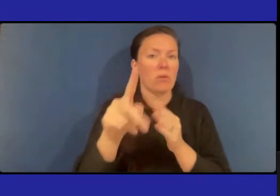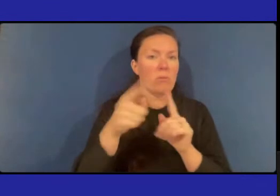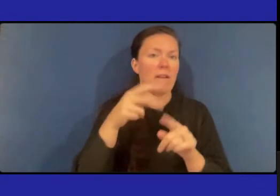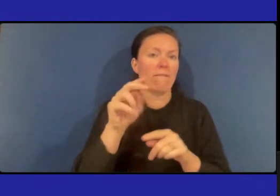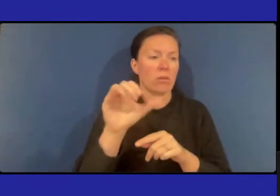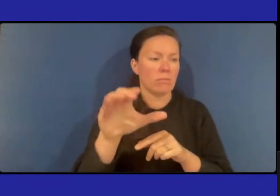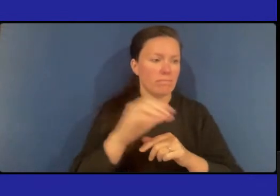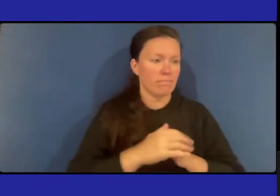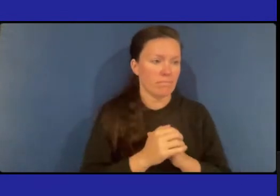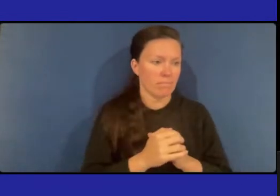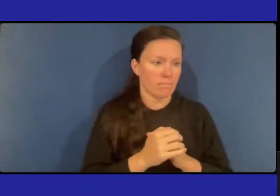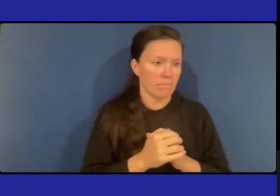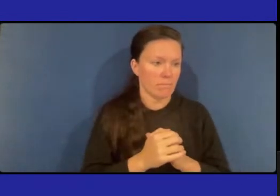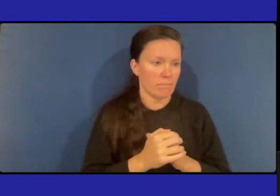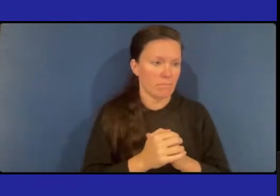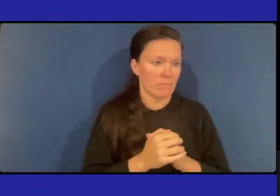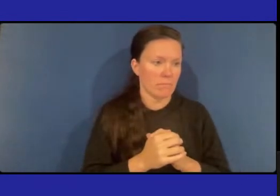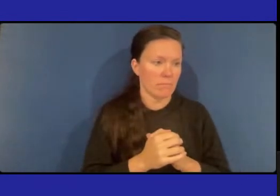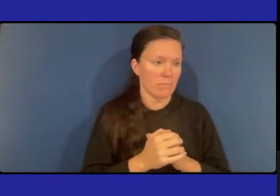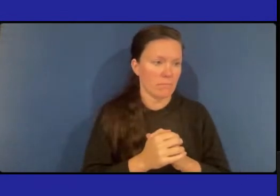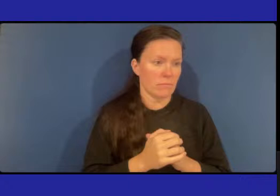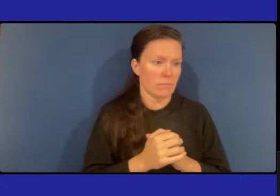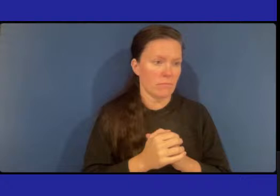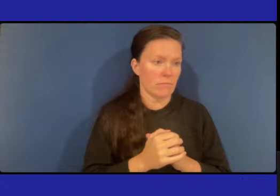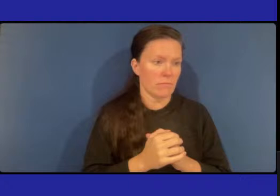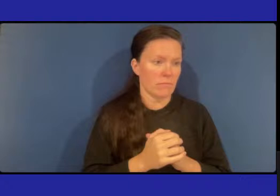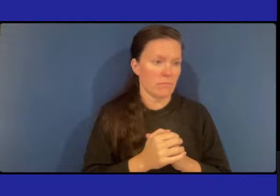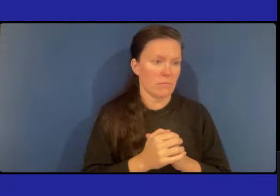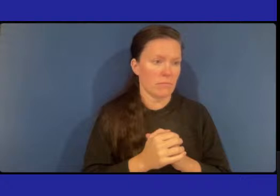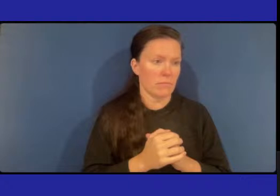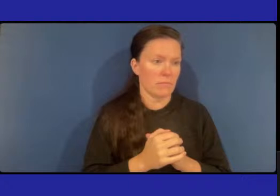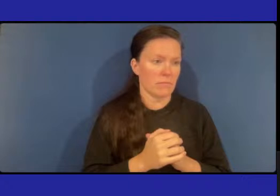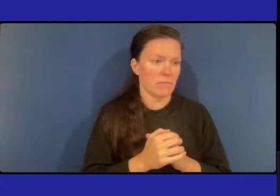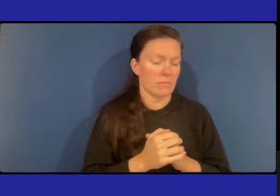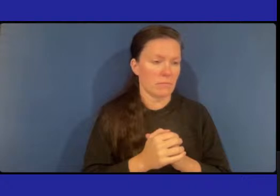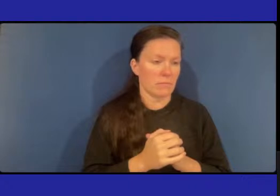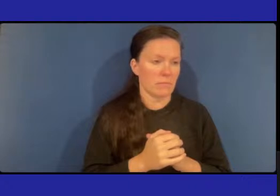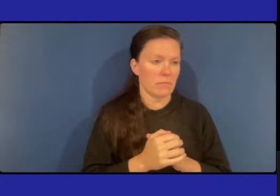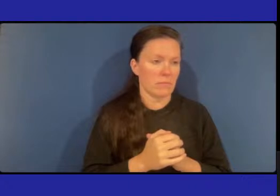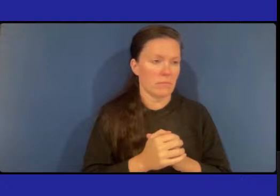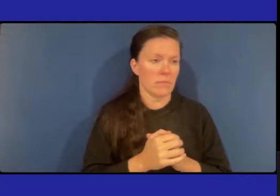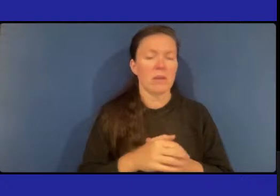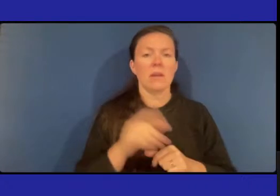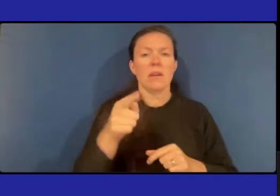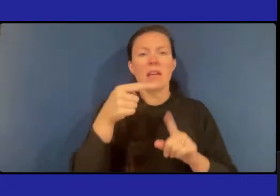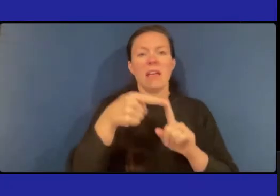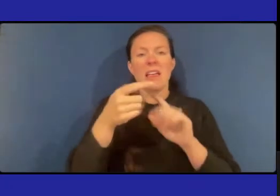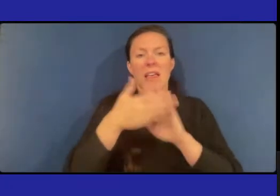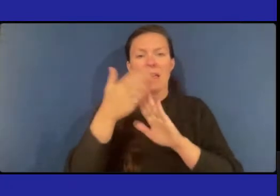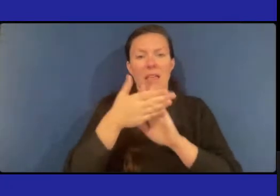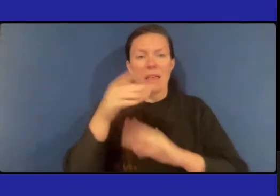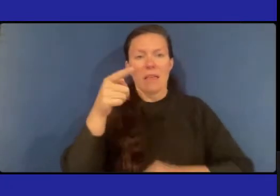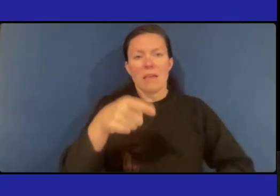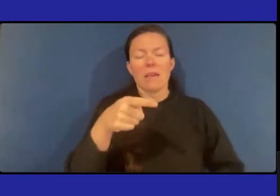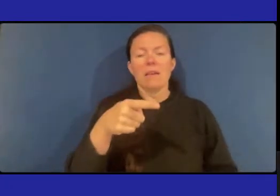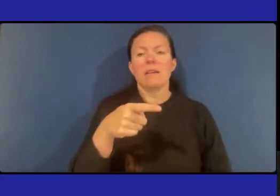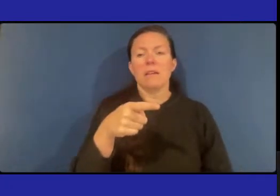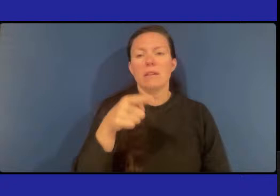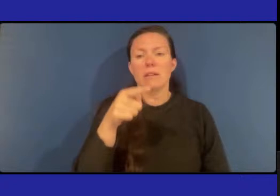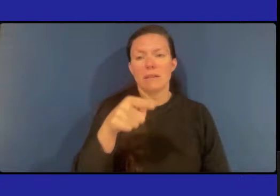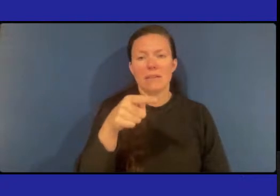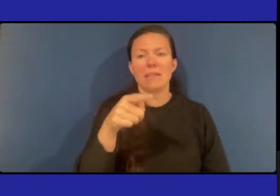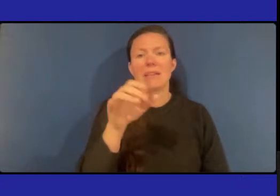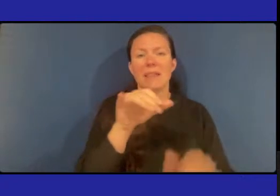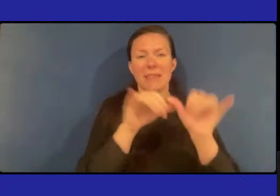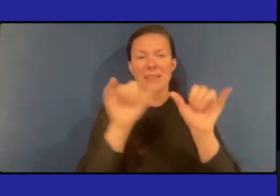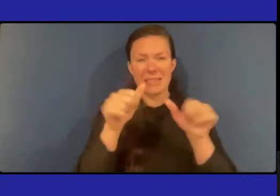Under operating procedure 100-05, the system can renew